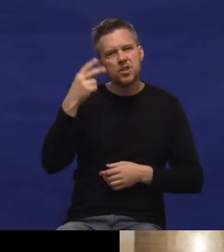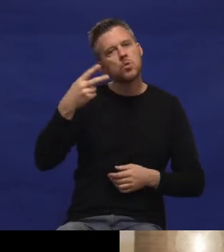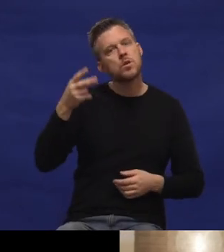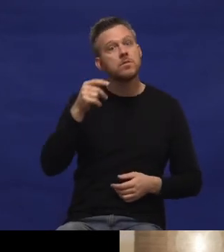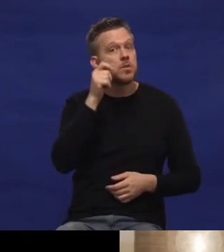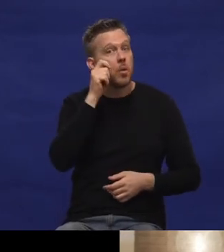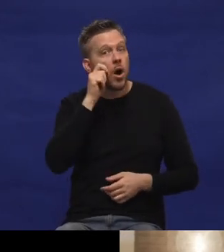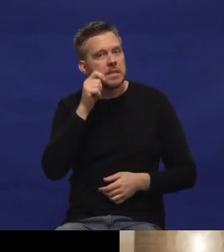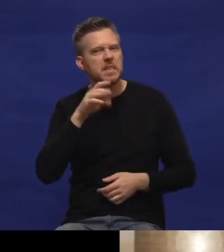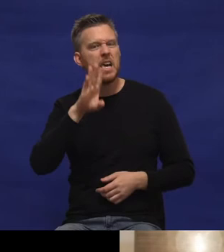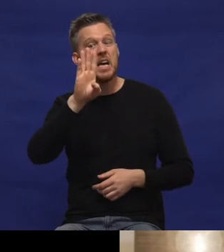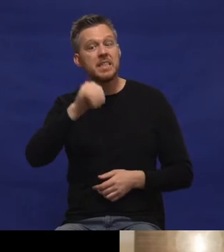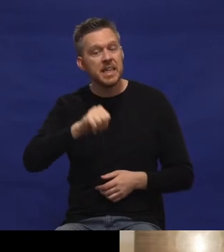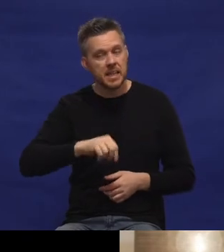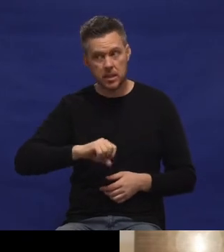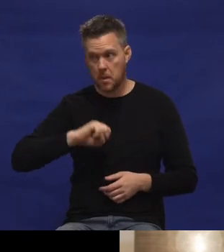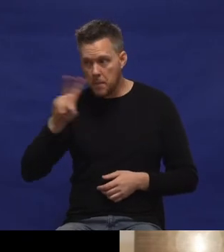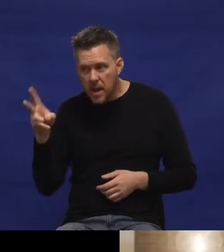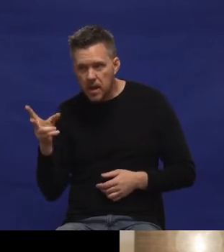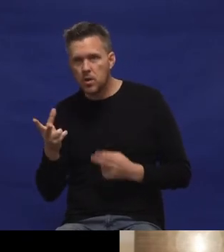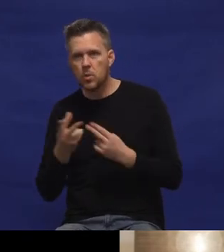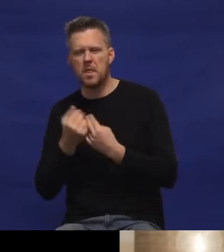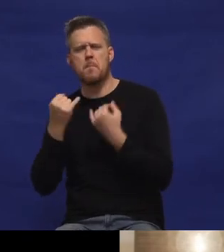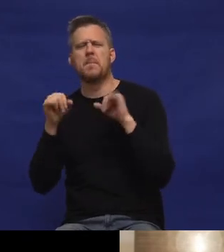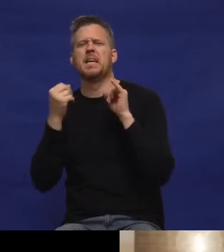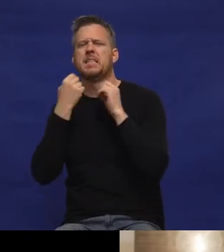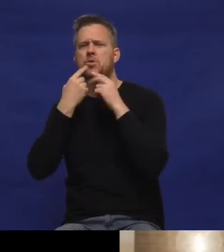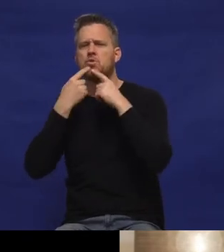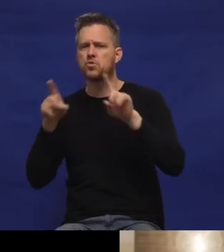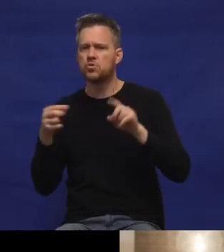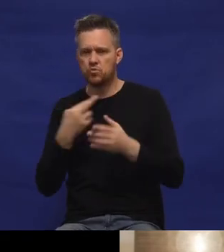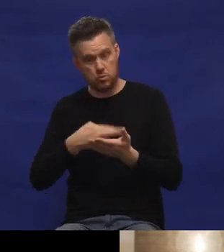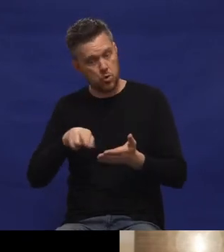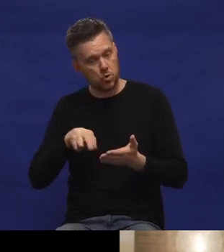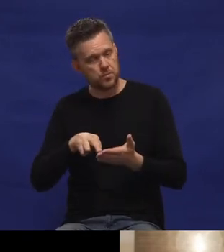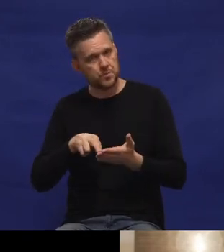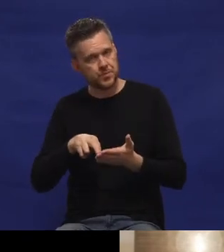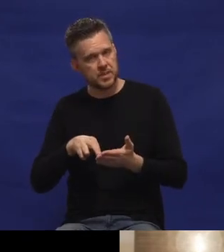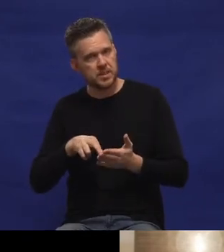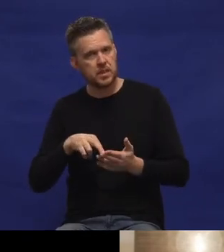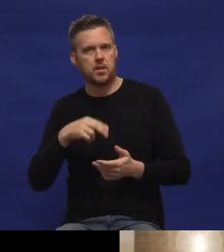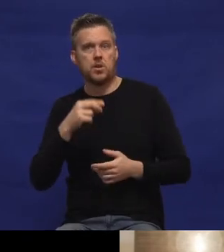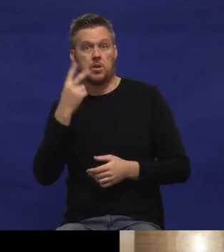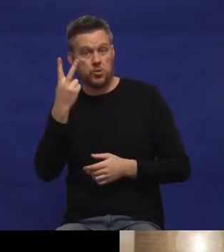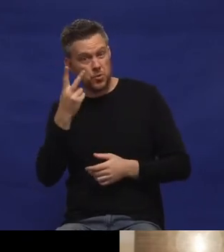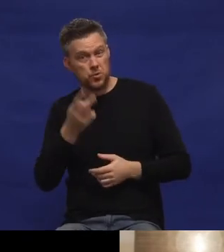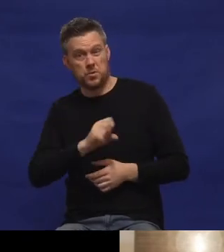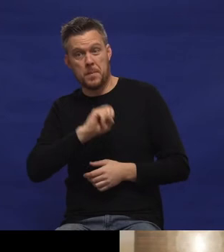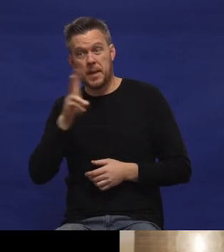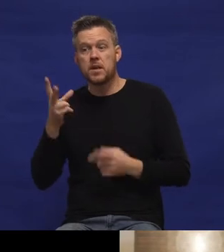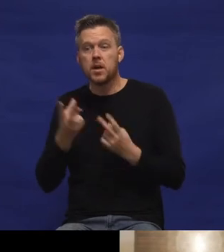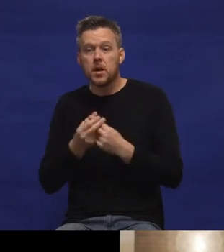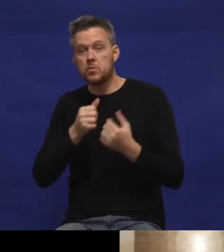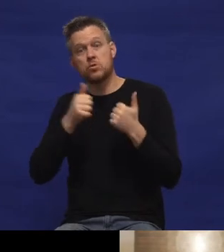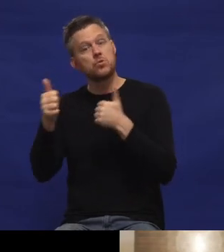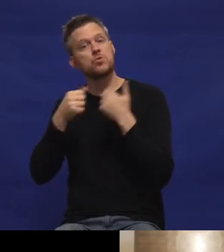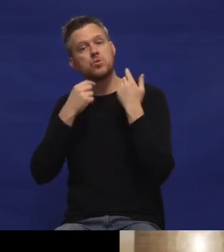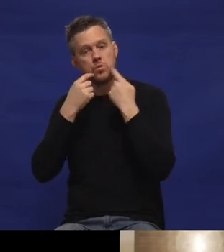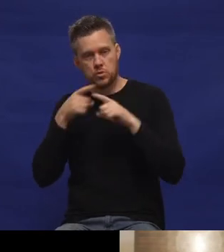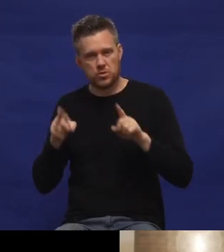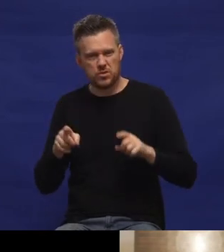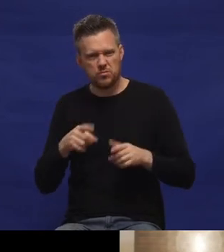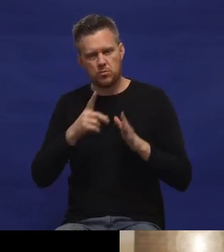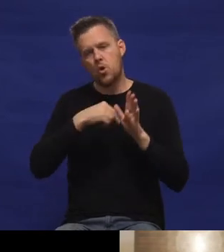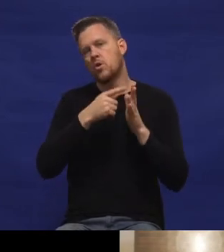land. And 10 of them came back with a bad news report, and only two came back with a good news report. Of course, you know it was Joshua